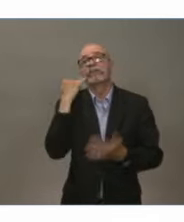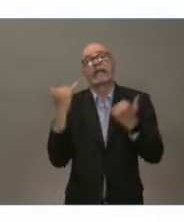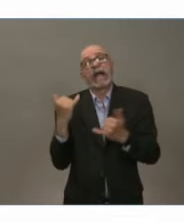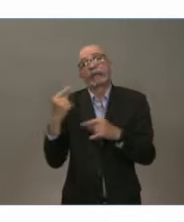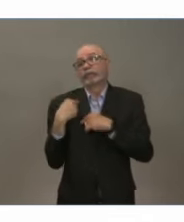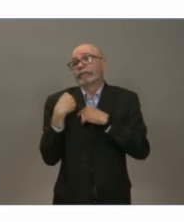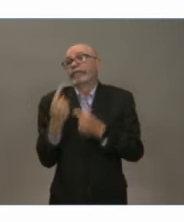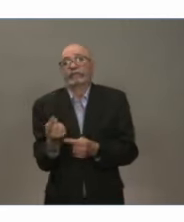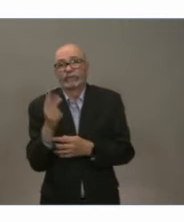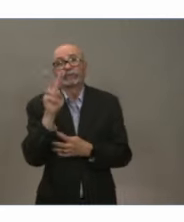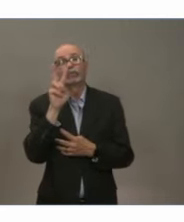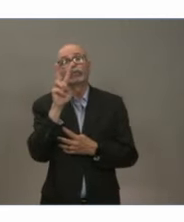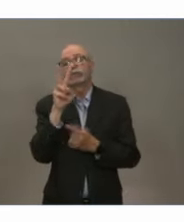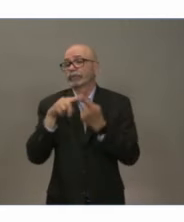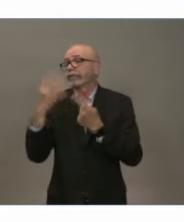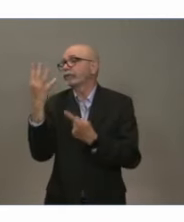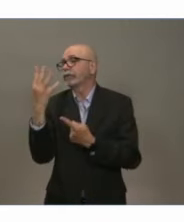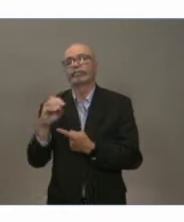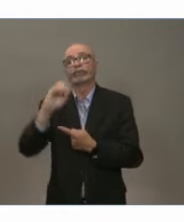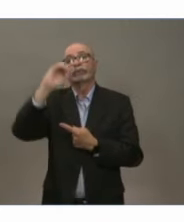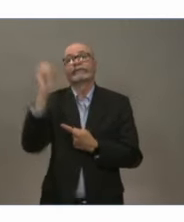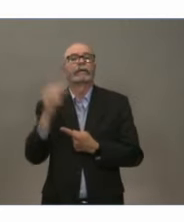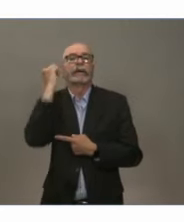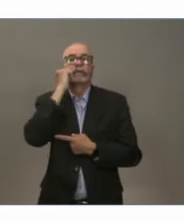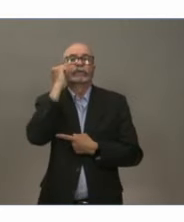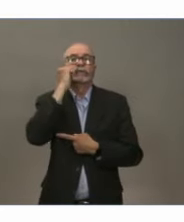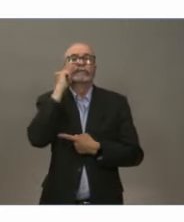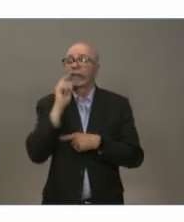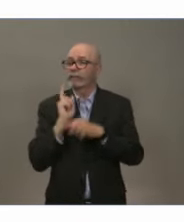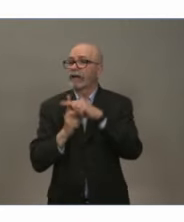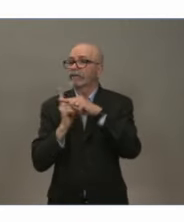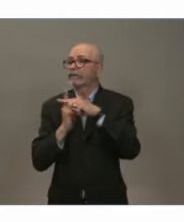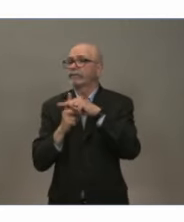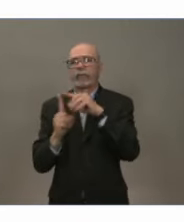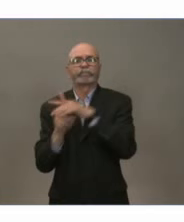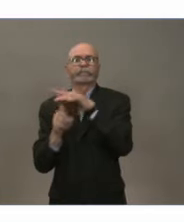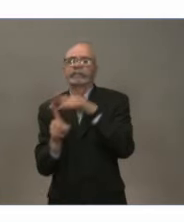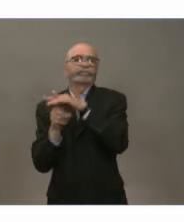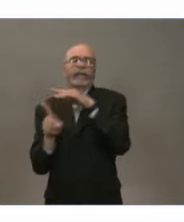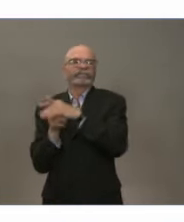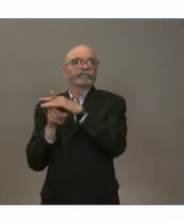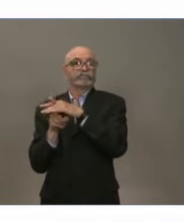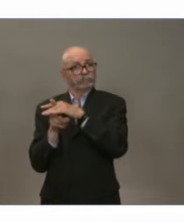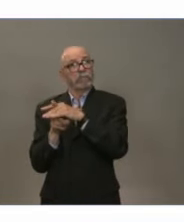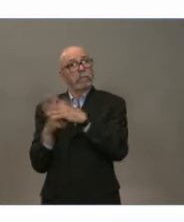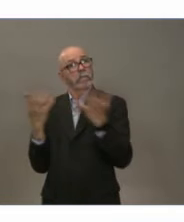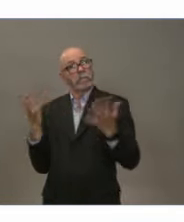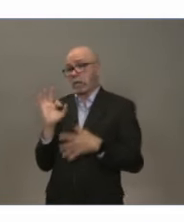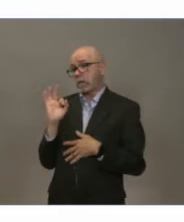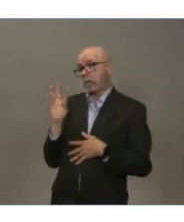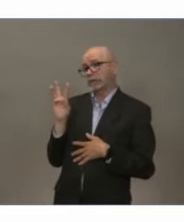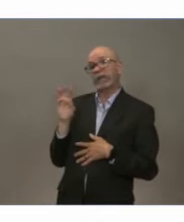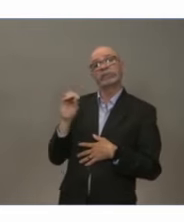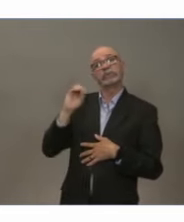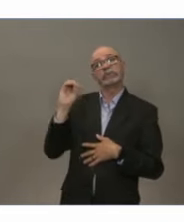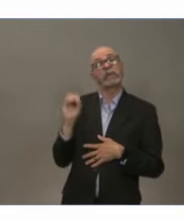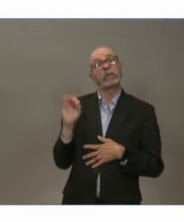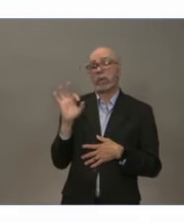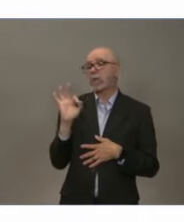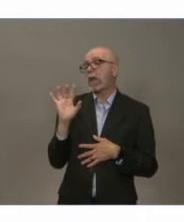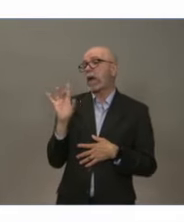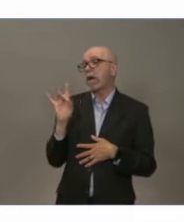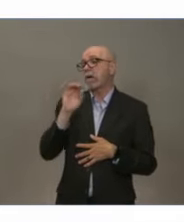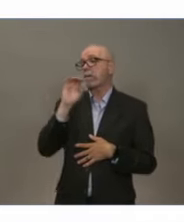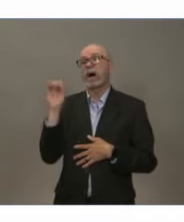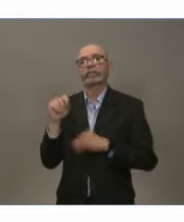tests every day are positive. That means anywhere between 96 and 98% of our tests are negative. But that's what we want to see. We want to have a